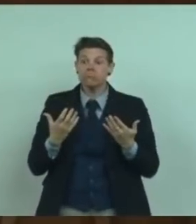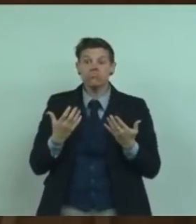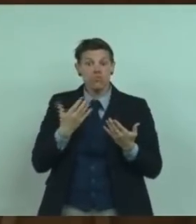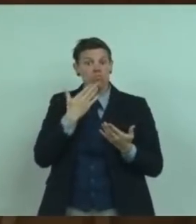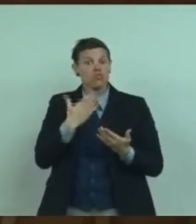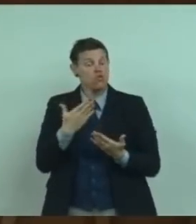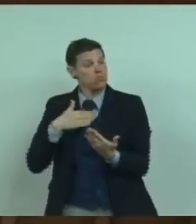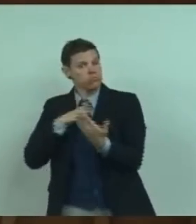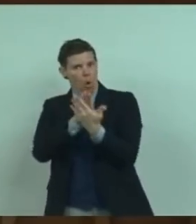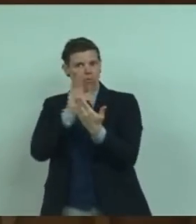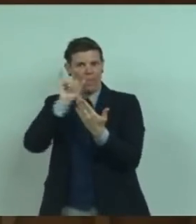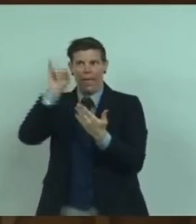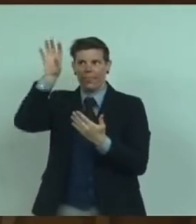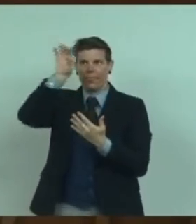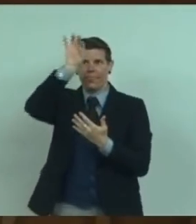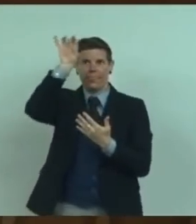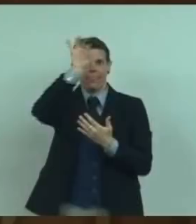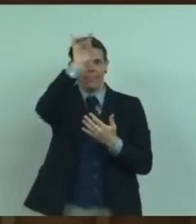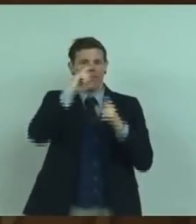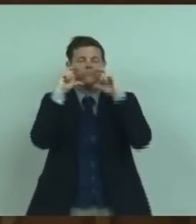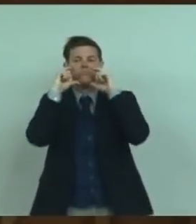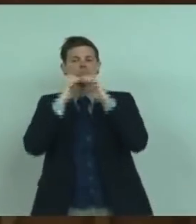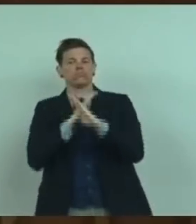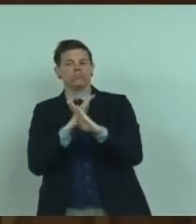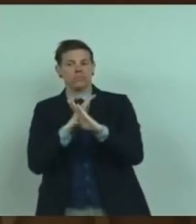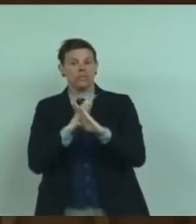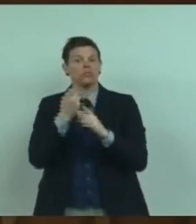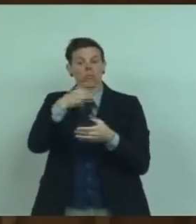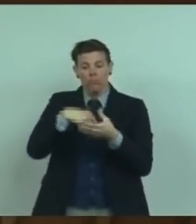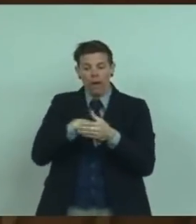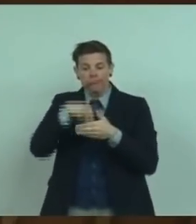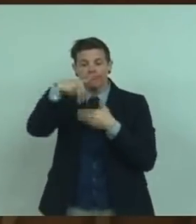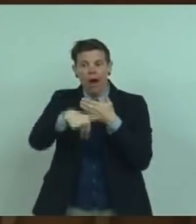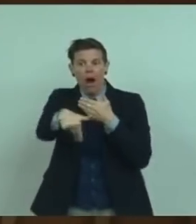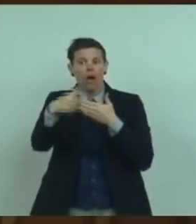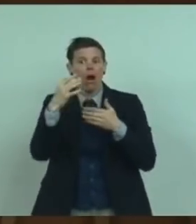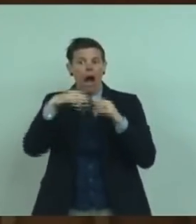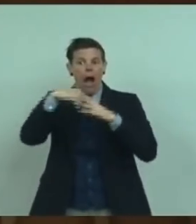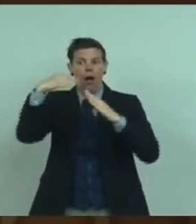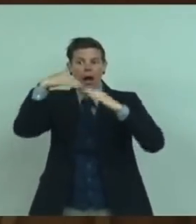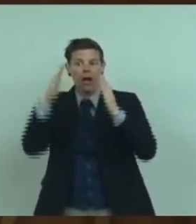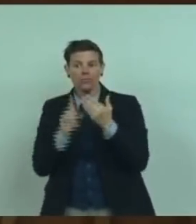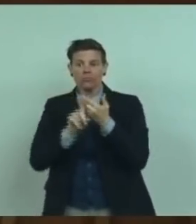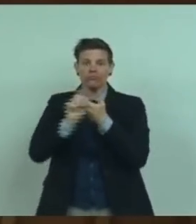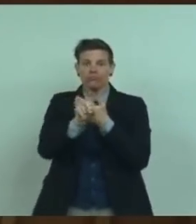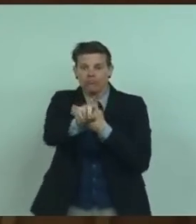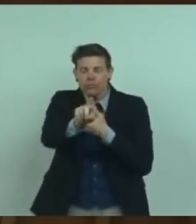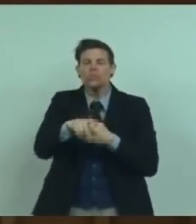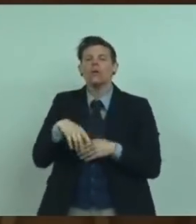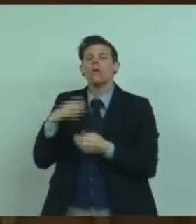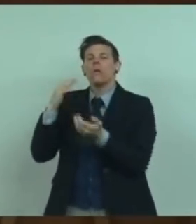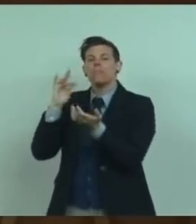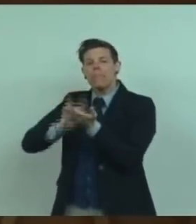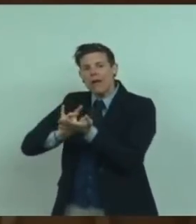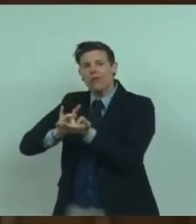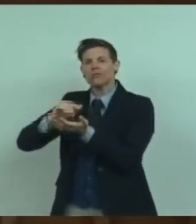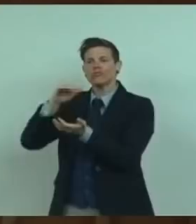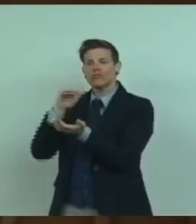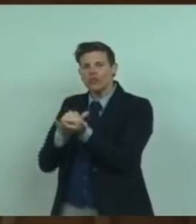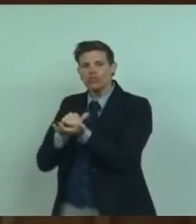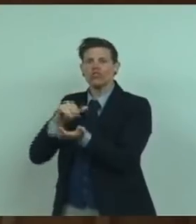house. Again, we cannot use medical grade equipment, But we are hoping that the CDC comes out